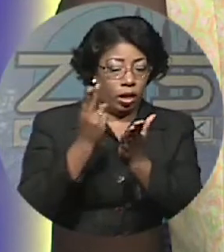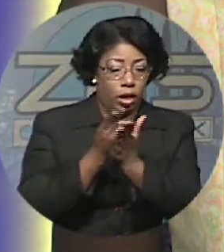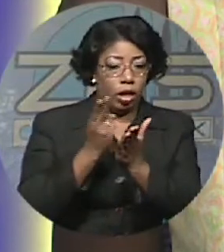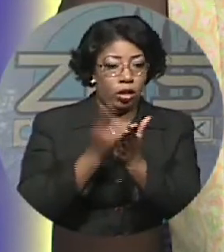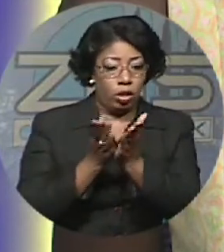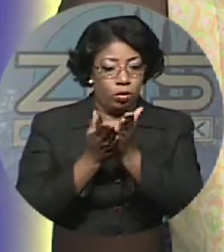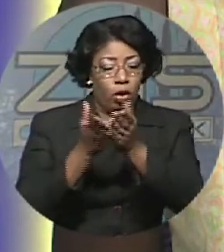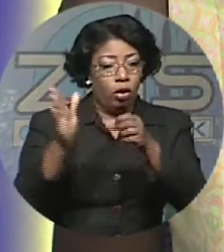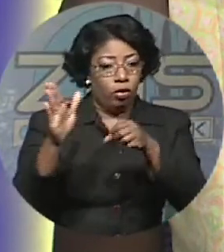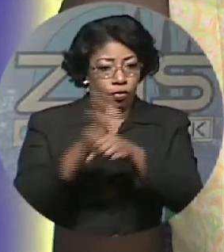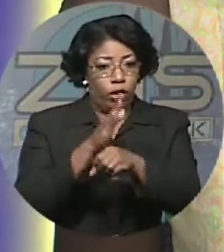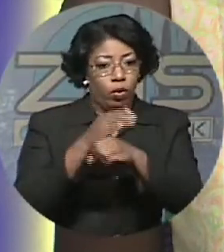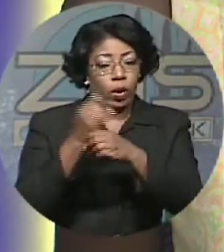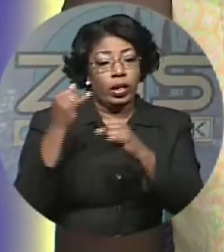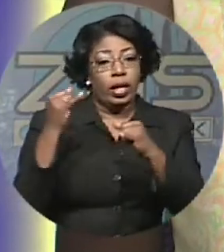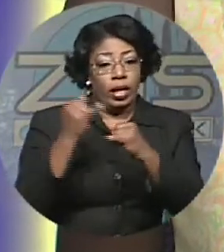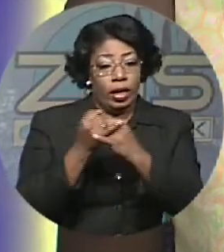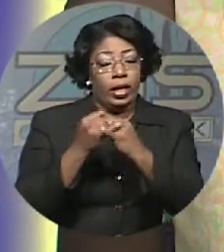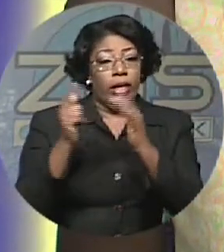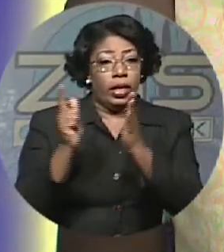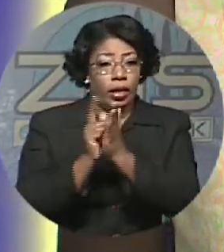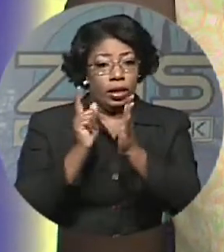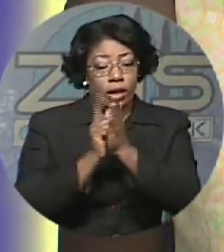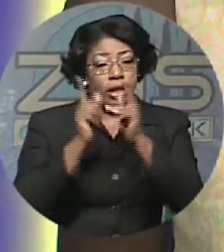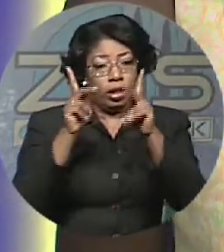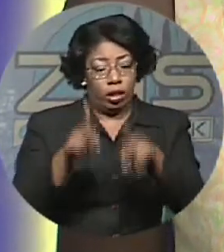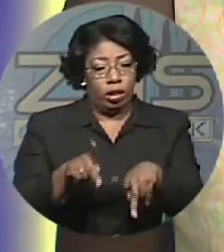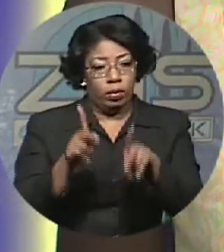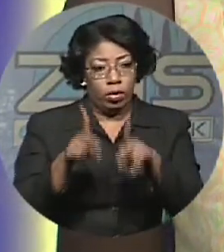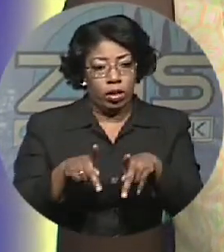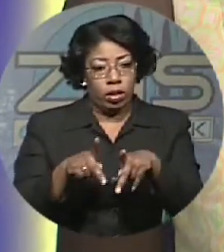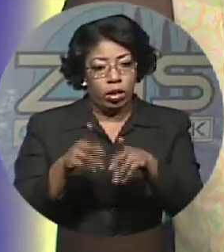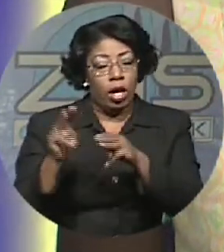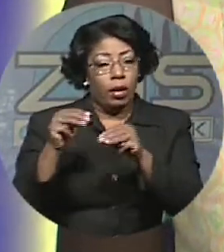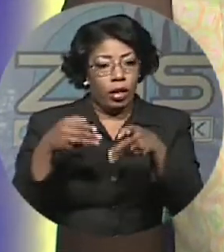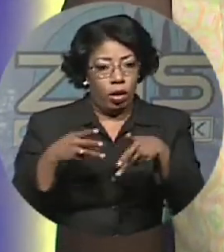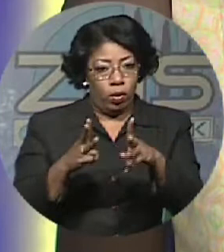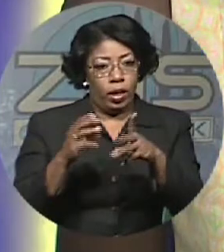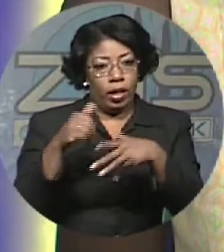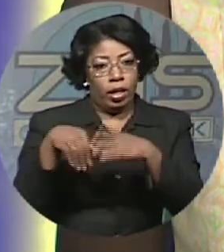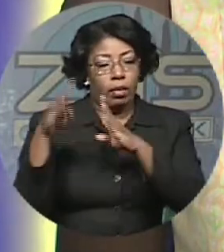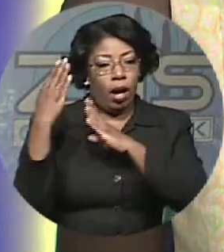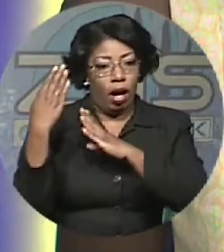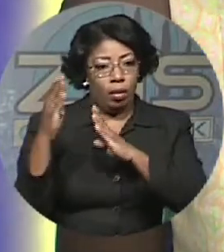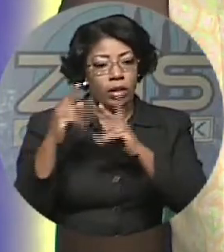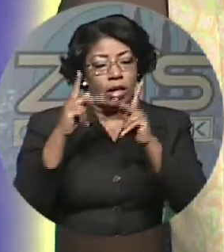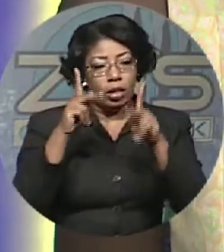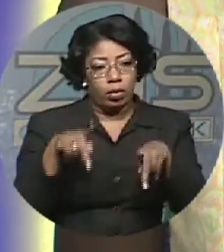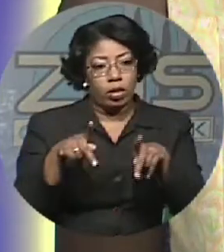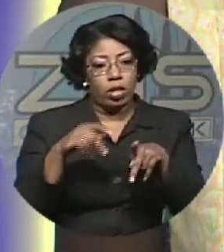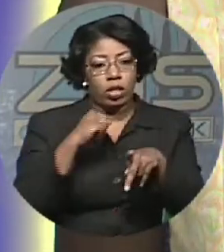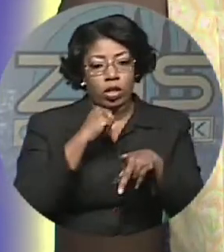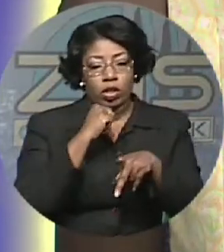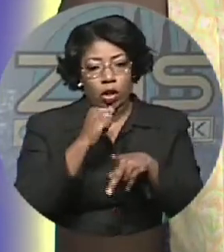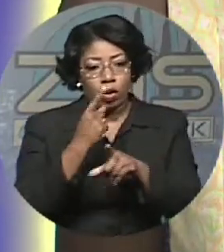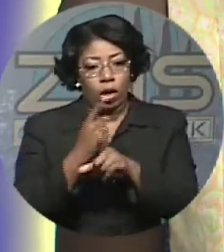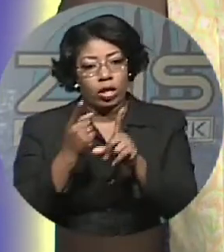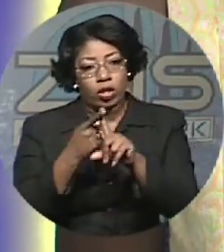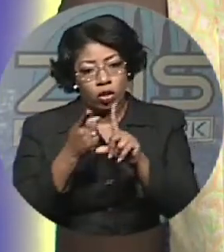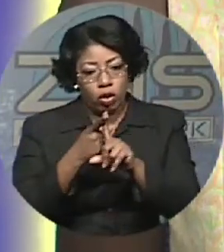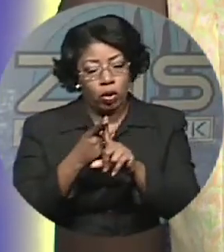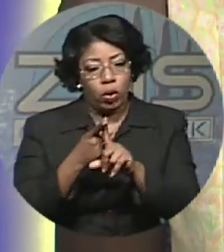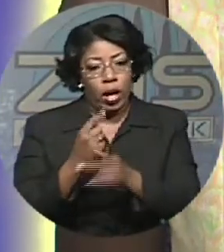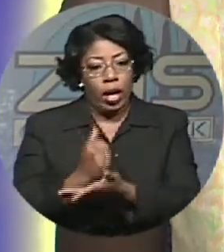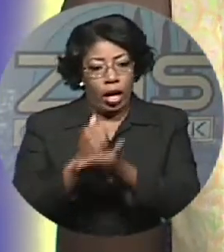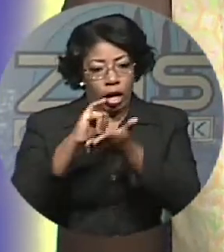filled with illegal migrants continue to make their way into the Bahamas, officials remind residents that it is unlawful to assist those without proper